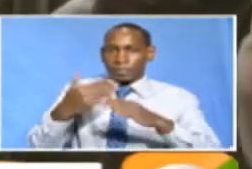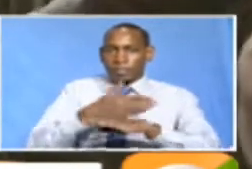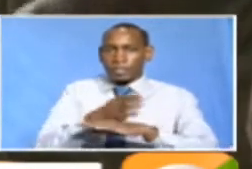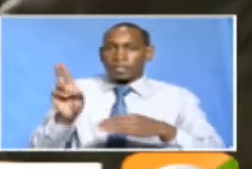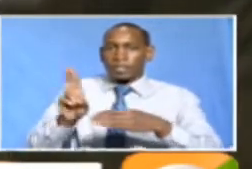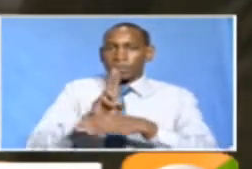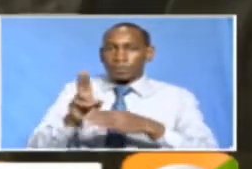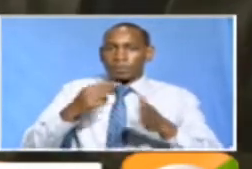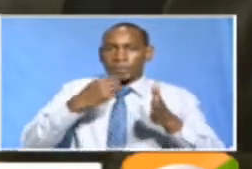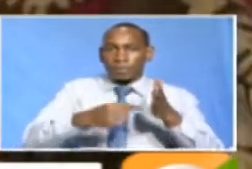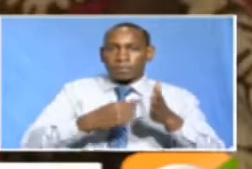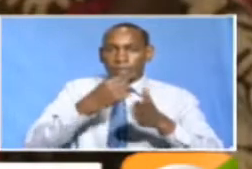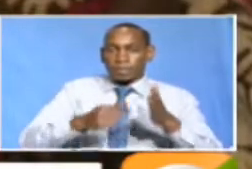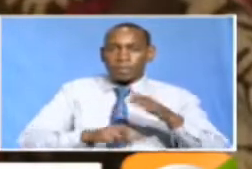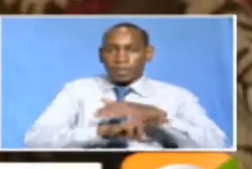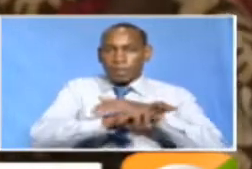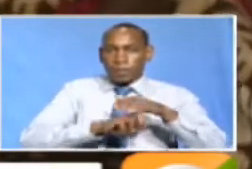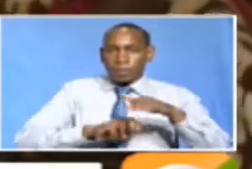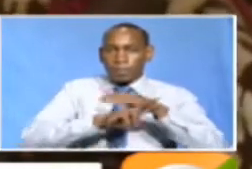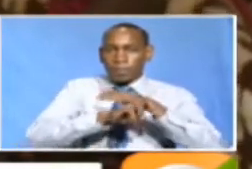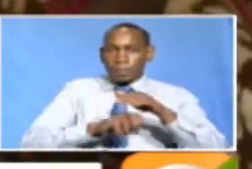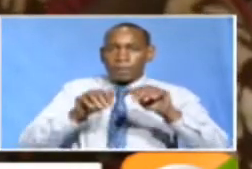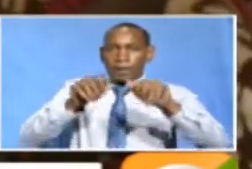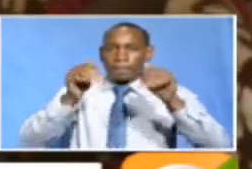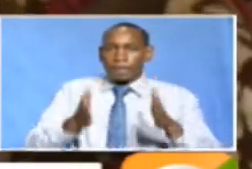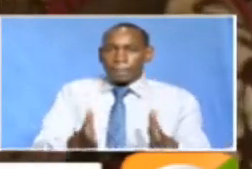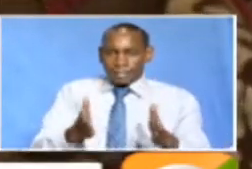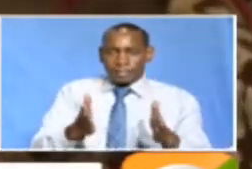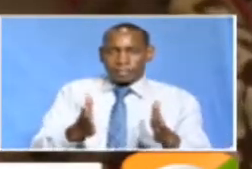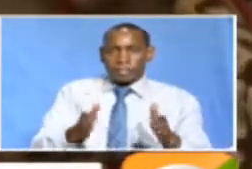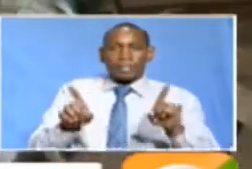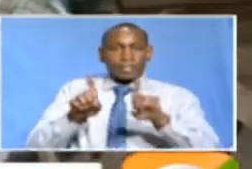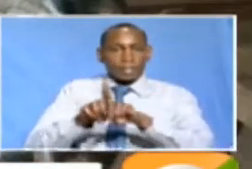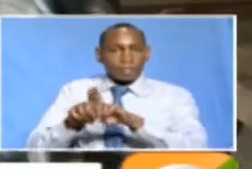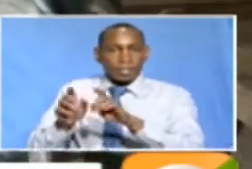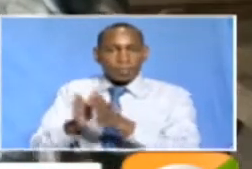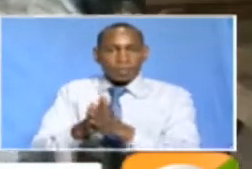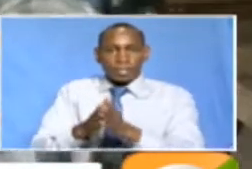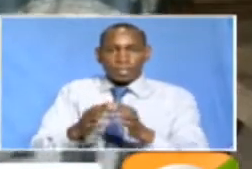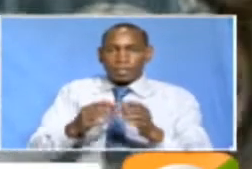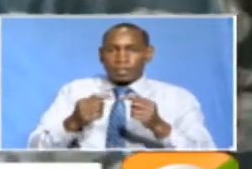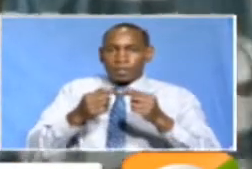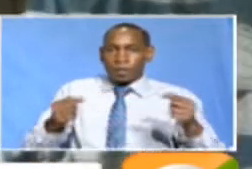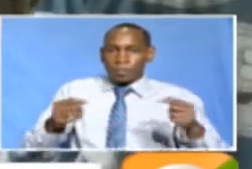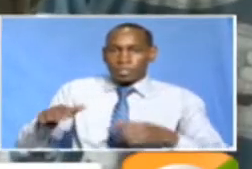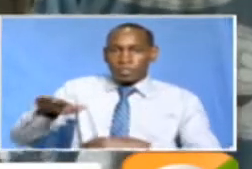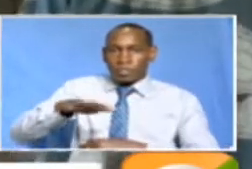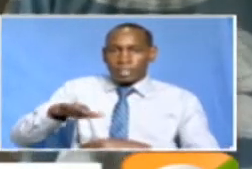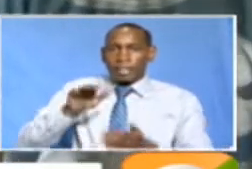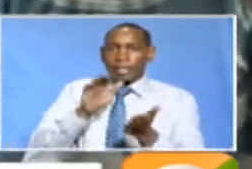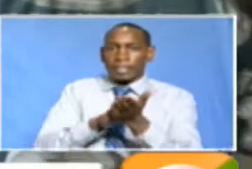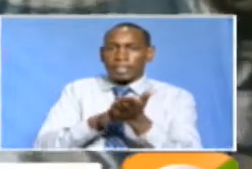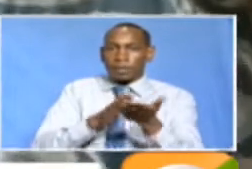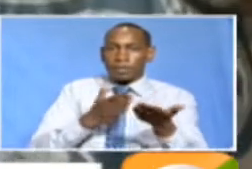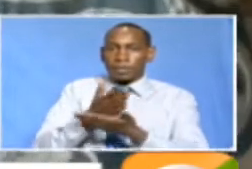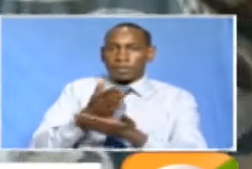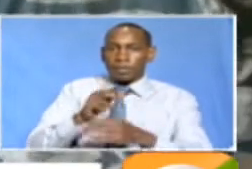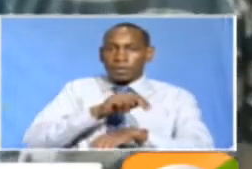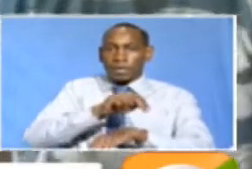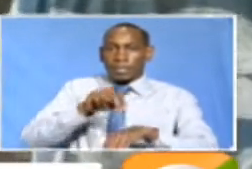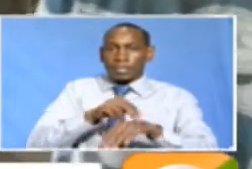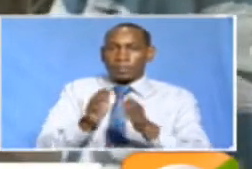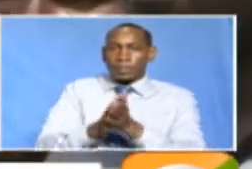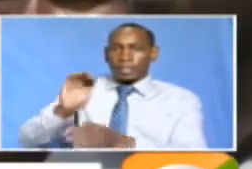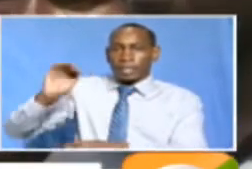used by millers to rob unsuspecting farmers. This, in addition to the opposition of zoning as recommended by the national and